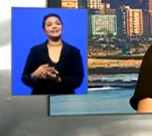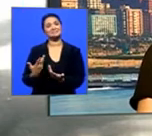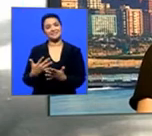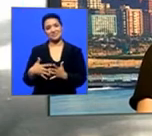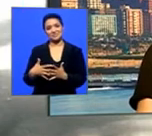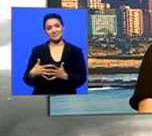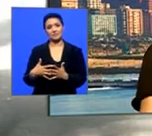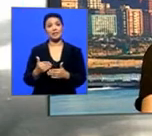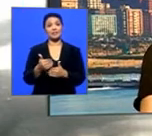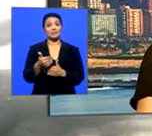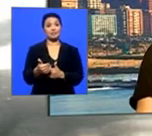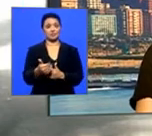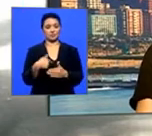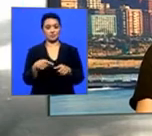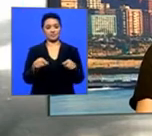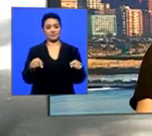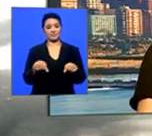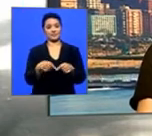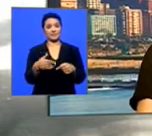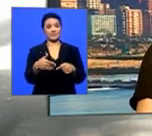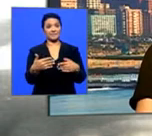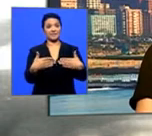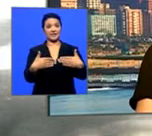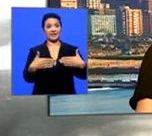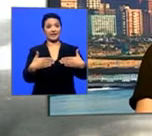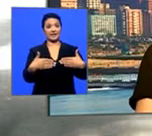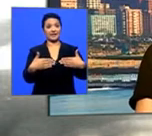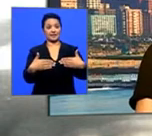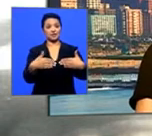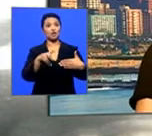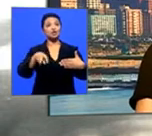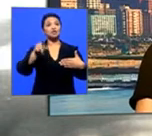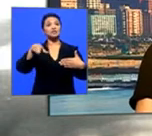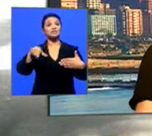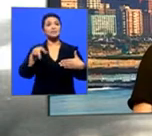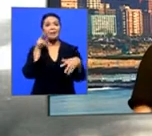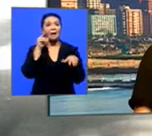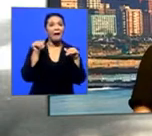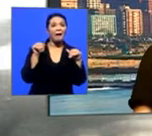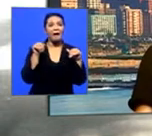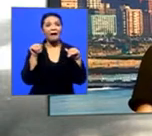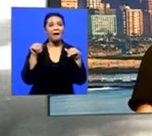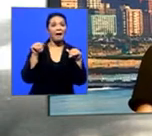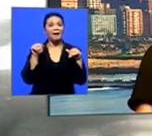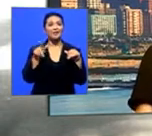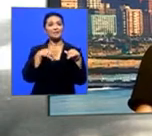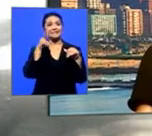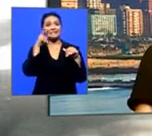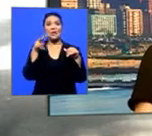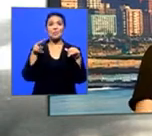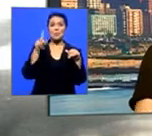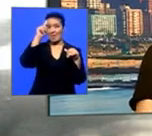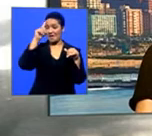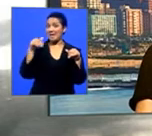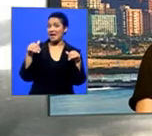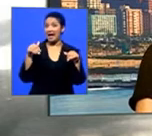there we went on to the opposite end where there's a gate and tourists were peering through it. And Madiba was, obviously they were all there just to see Madiba, you